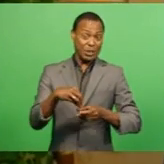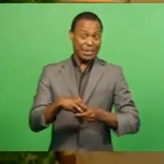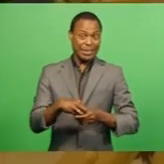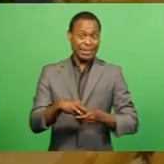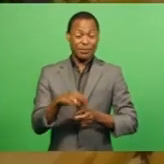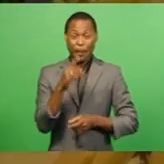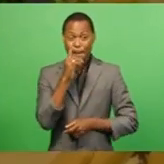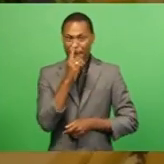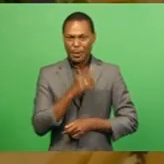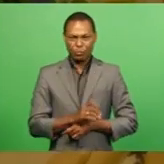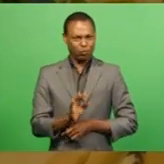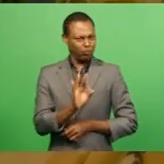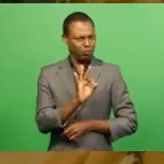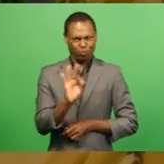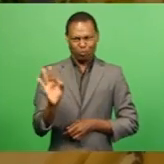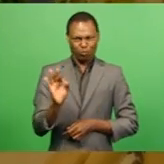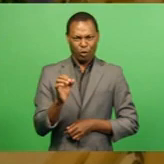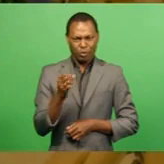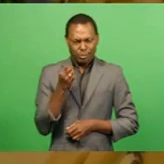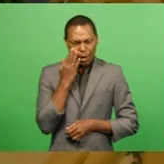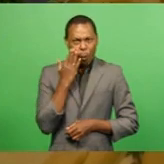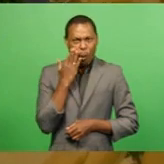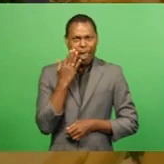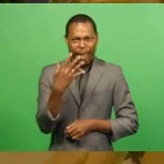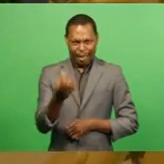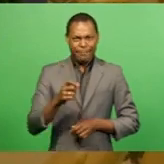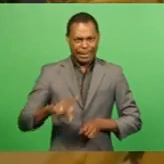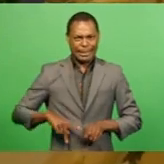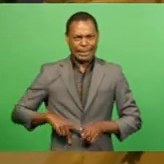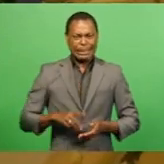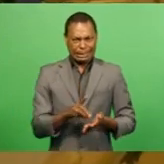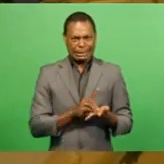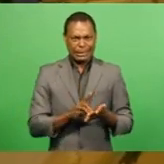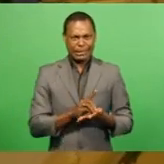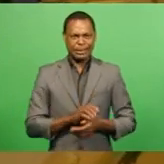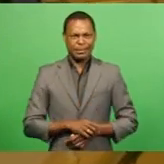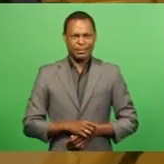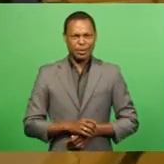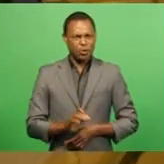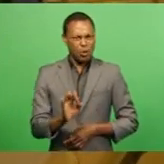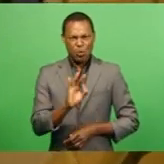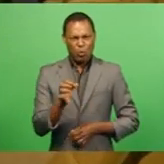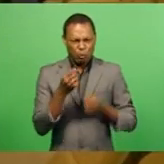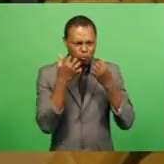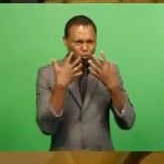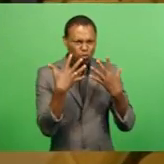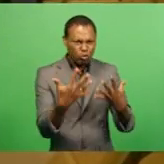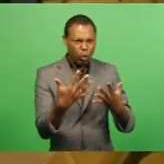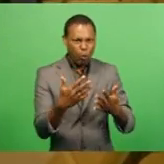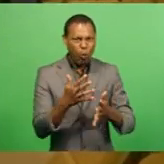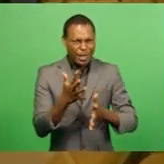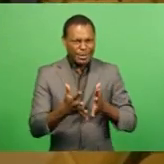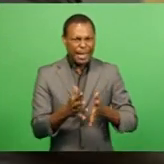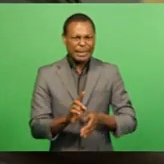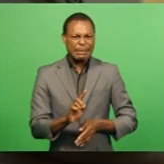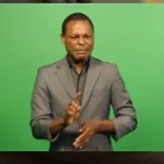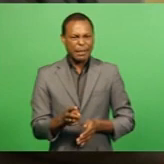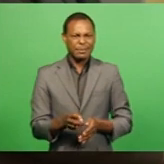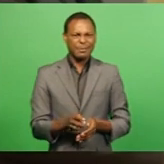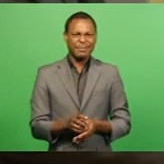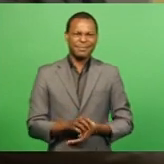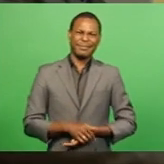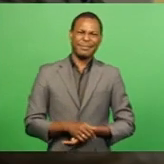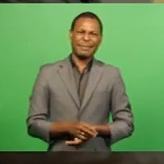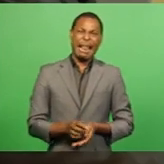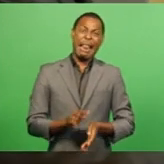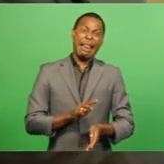of having kidney disease, because kidney disease doesn't usually result in any symptoms until it's very late stage. Dr.